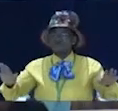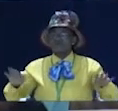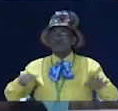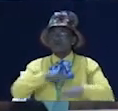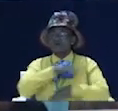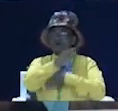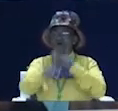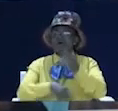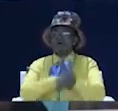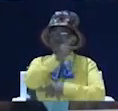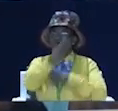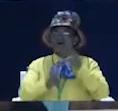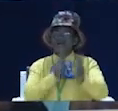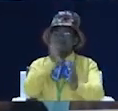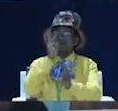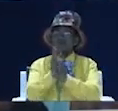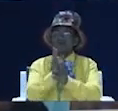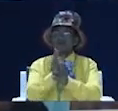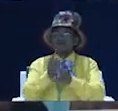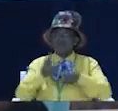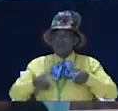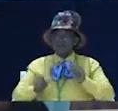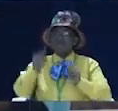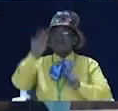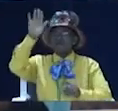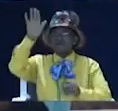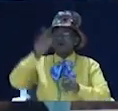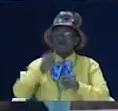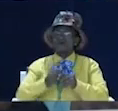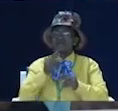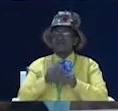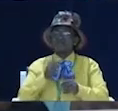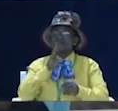let your name be glorified today.